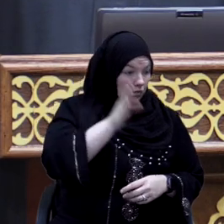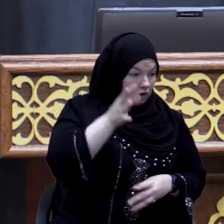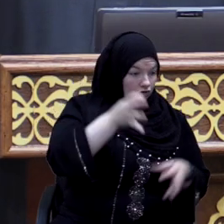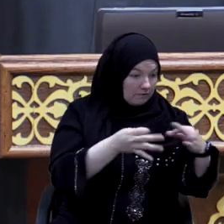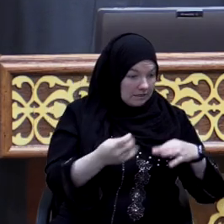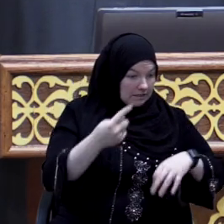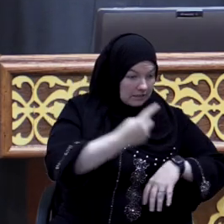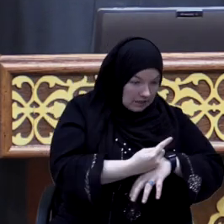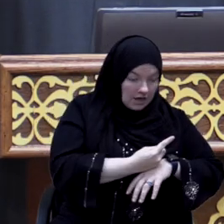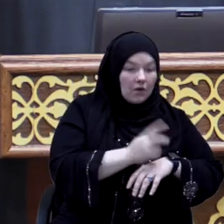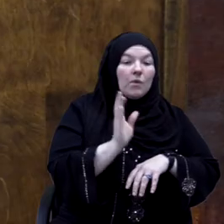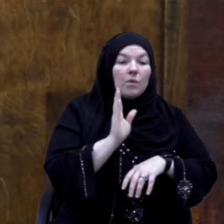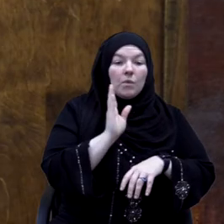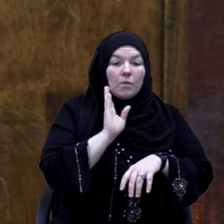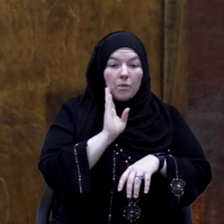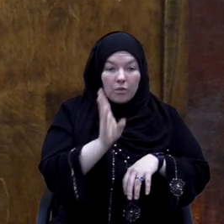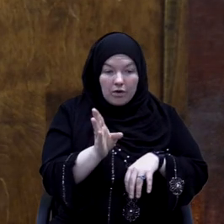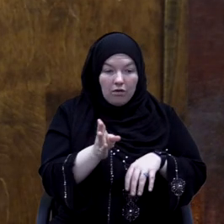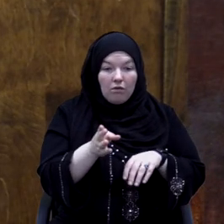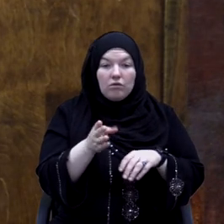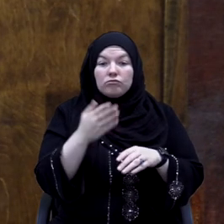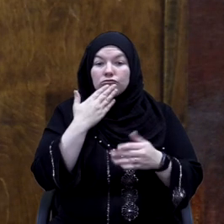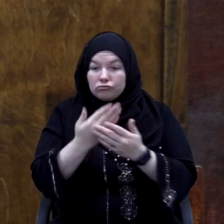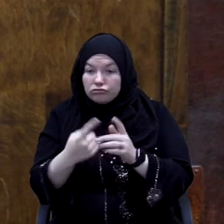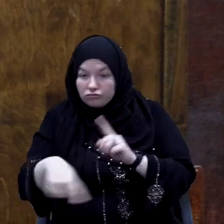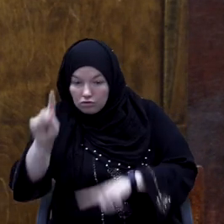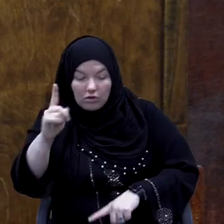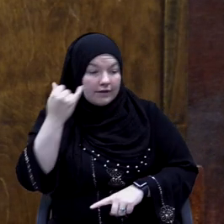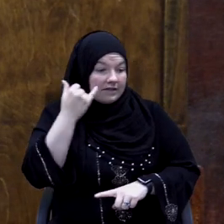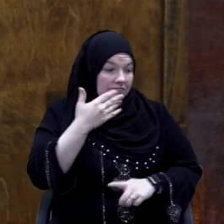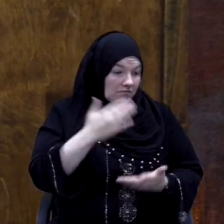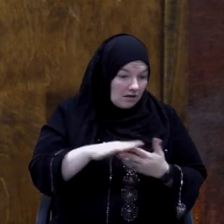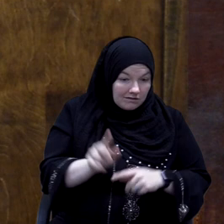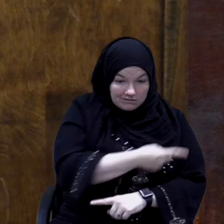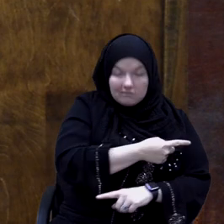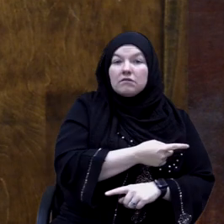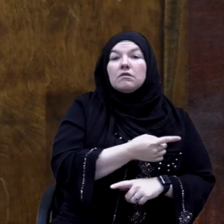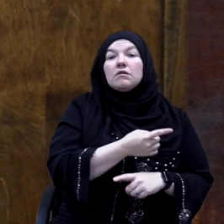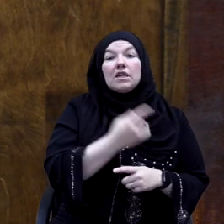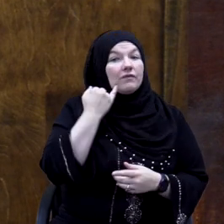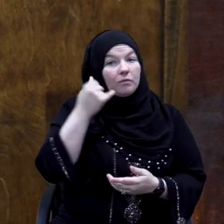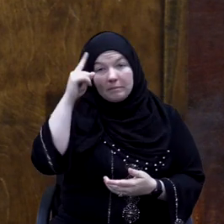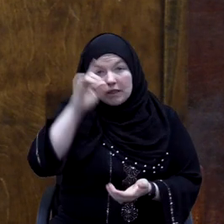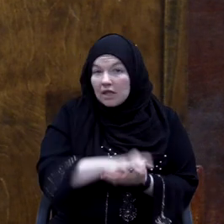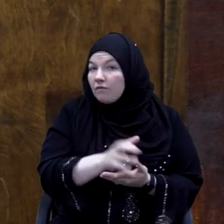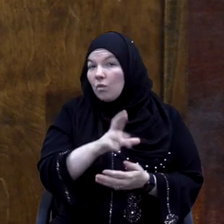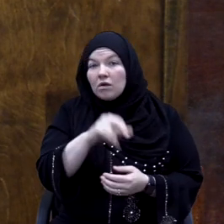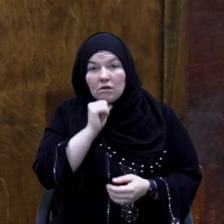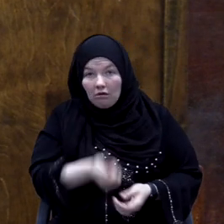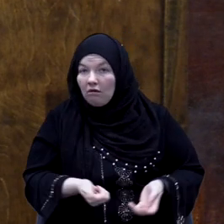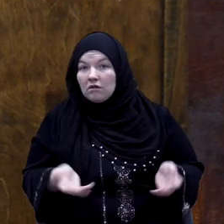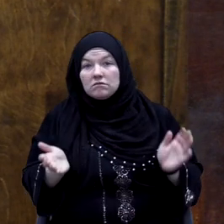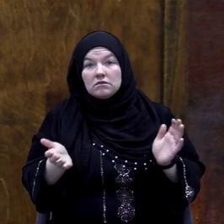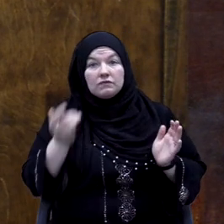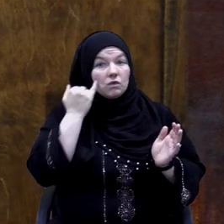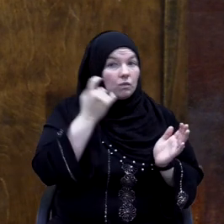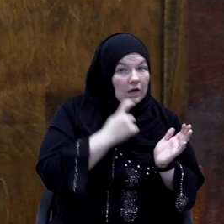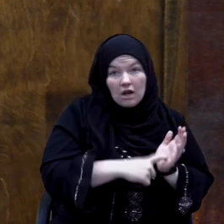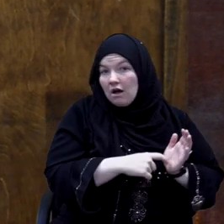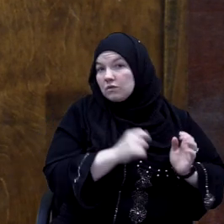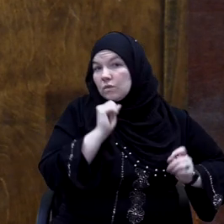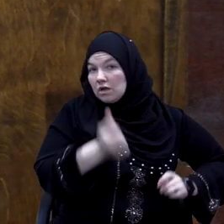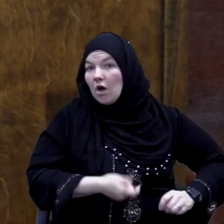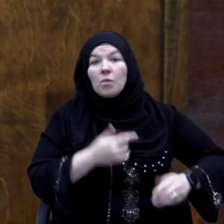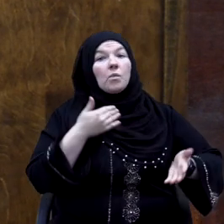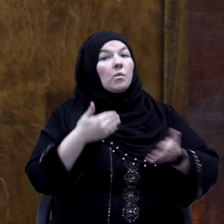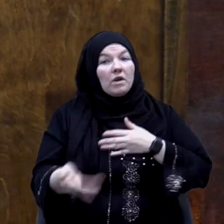Whatever He promises, it happens. Whether you relate it or you don't, whether you recognize it or you don't, whatever